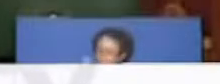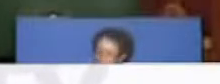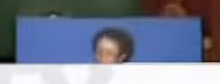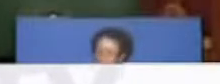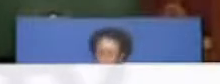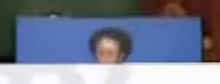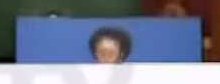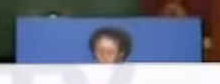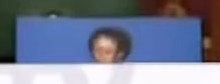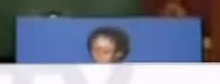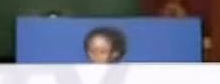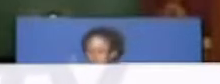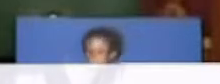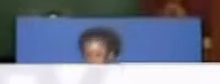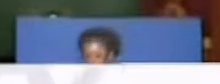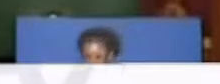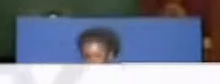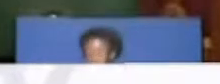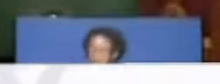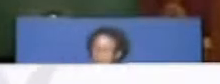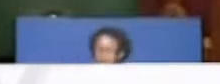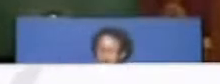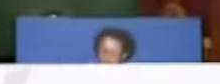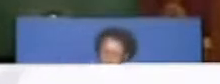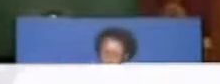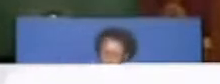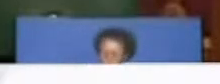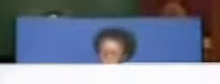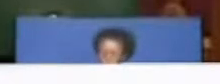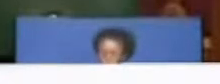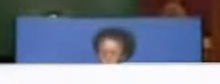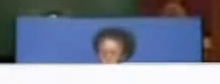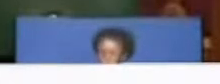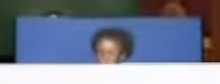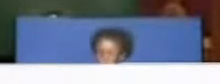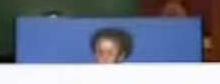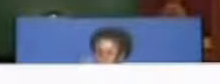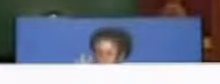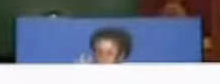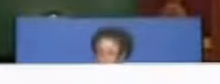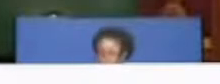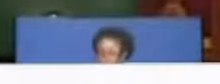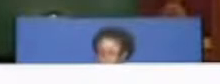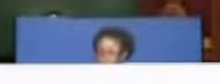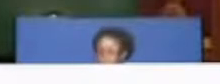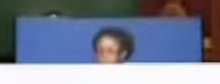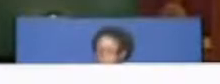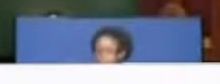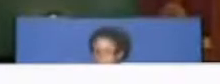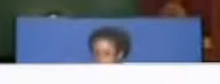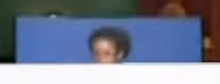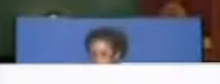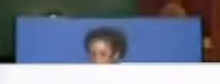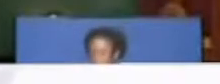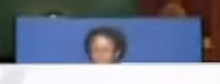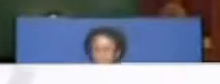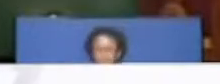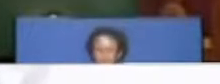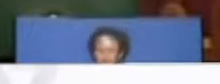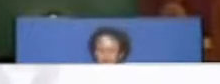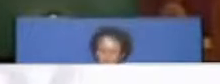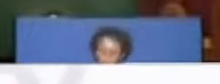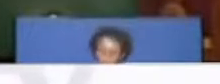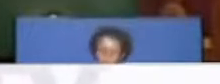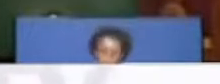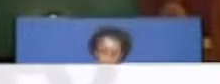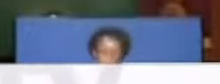16 million by June of 2023. With regard to the COVID-19 vaccine production, we have set